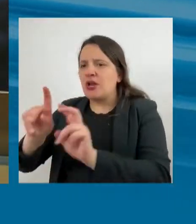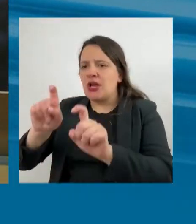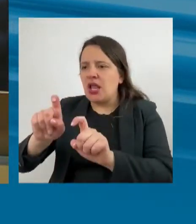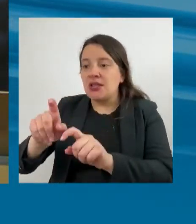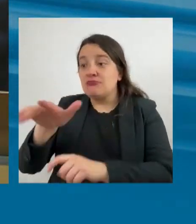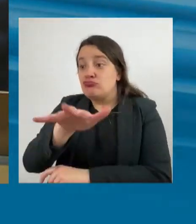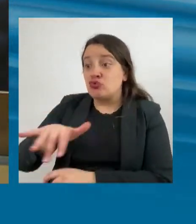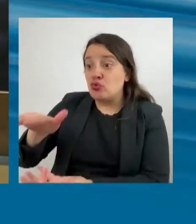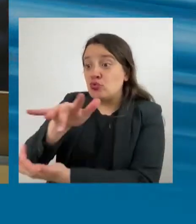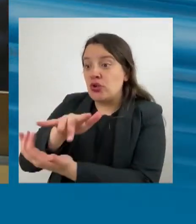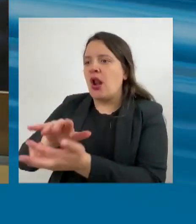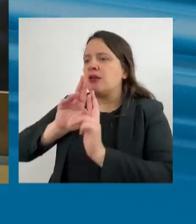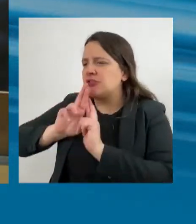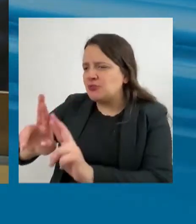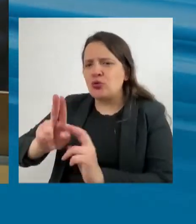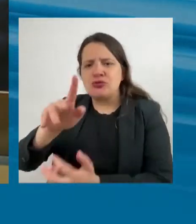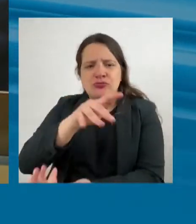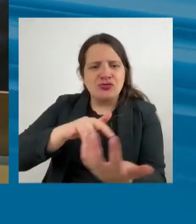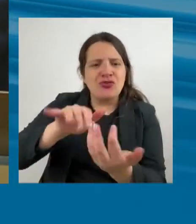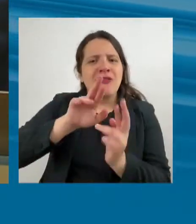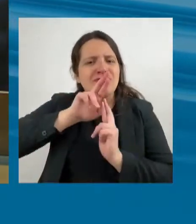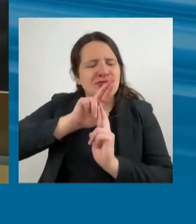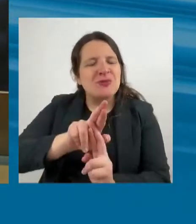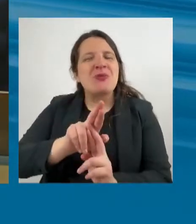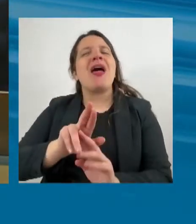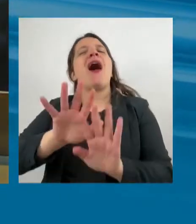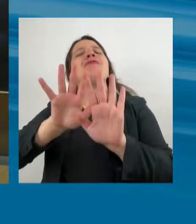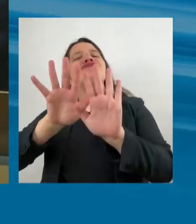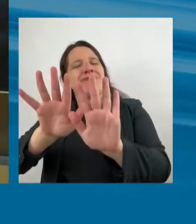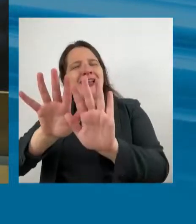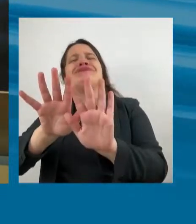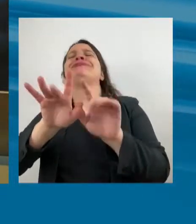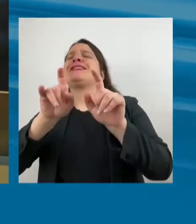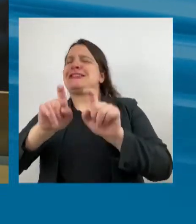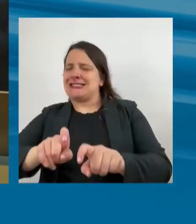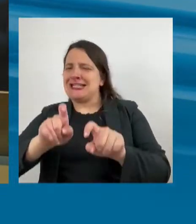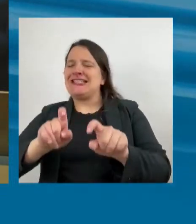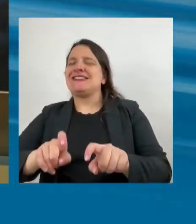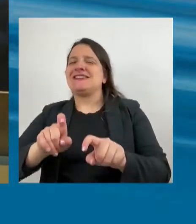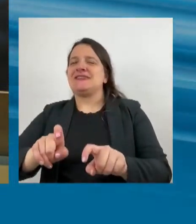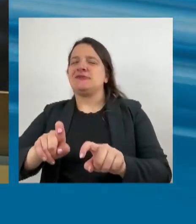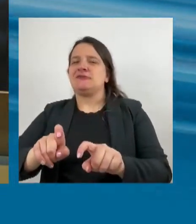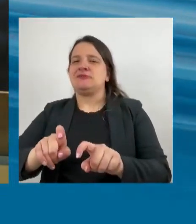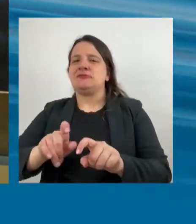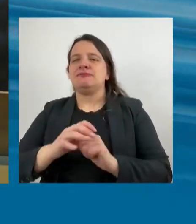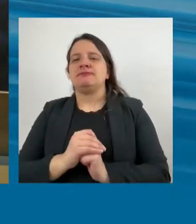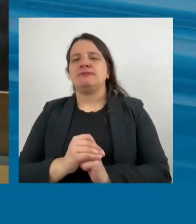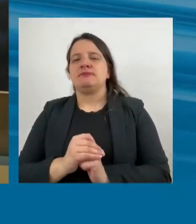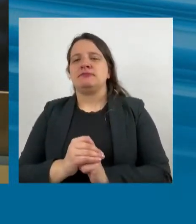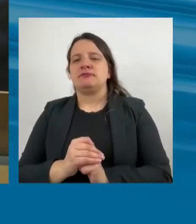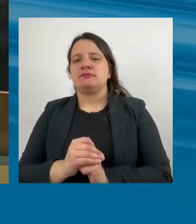population as a whole, but it is also necessary